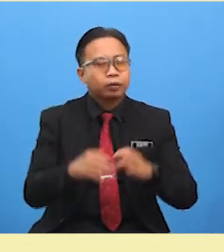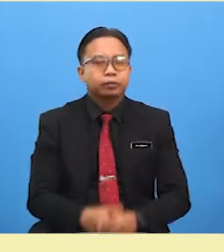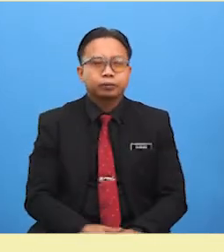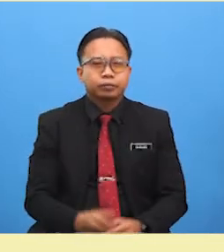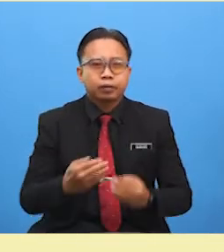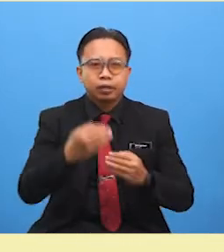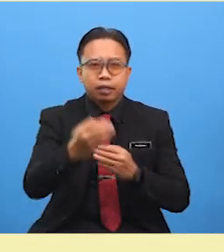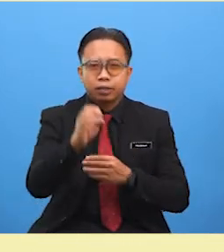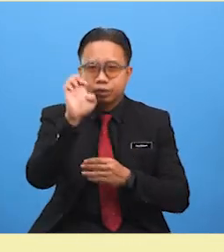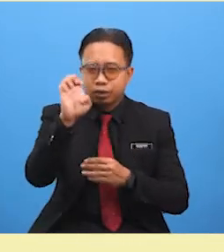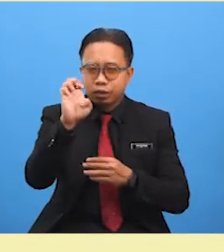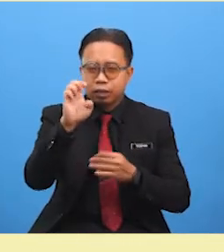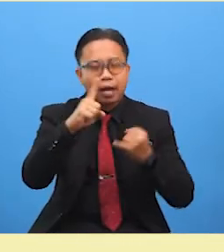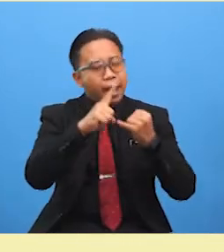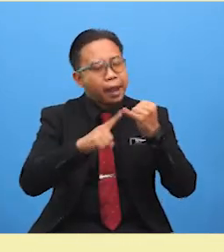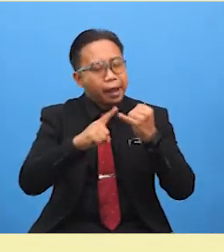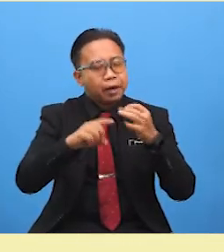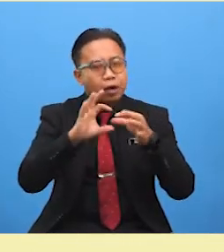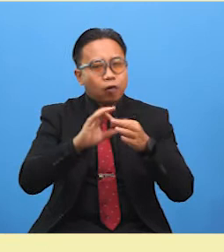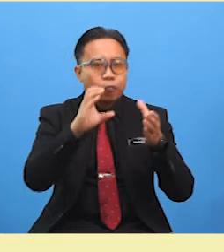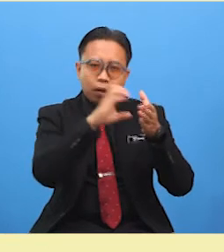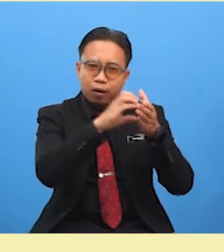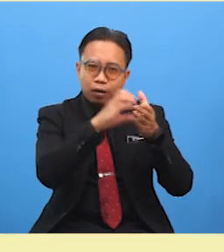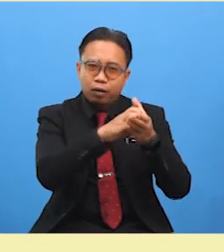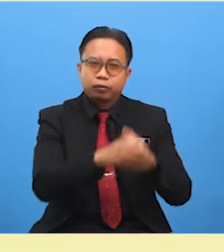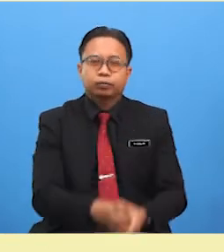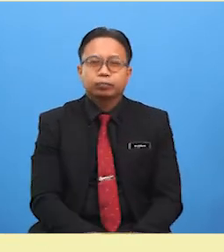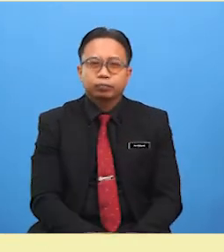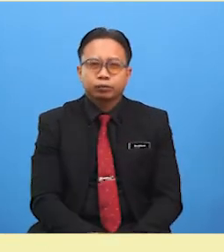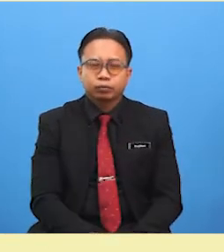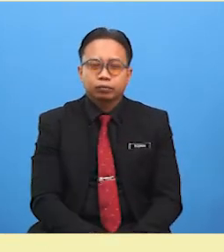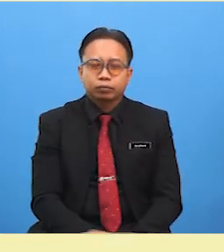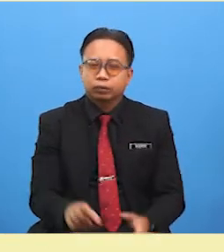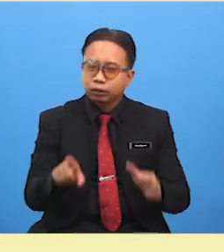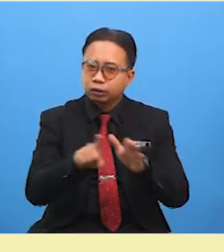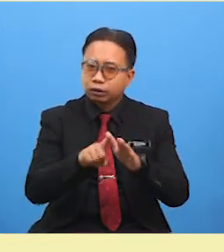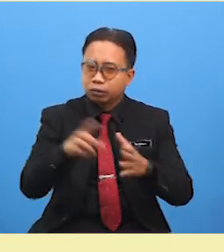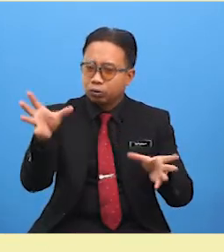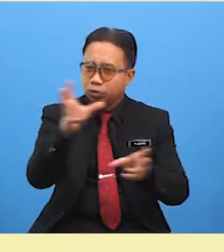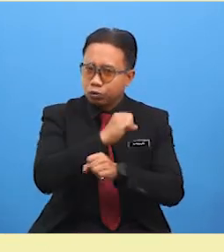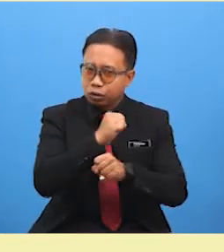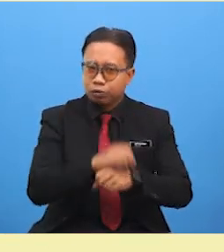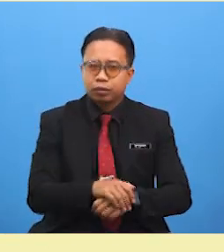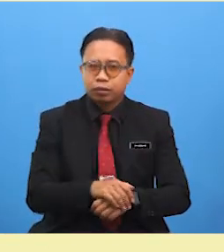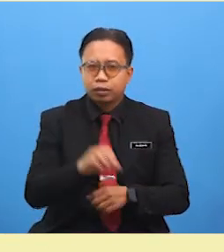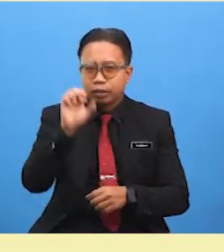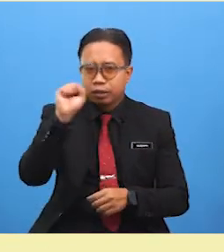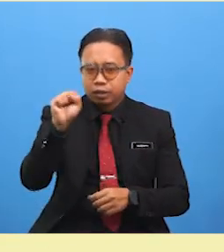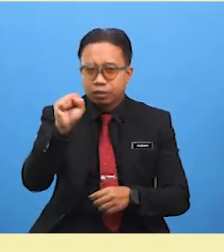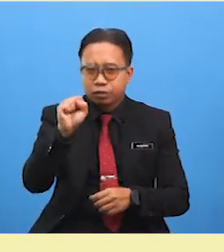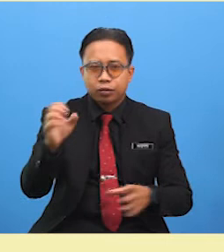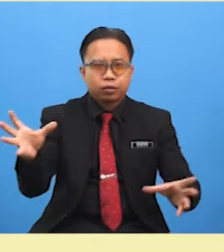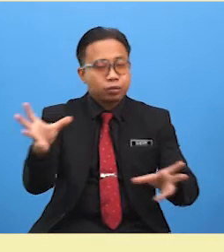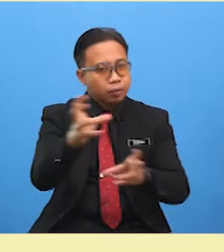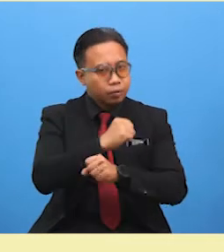next E is the end of a paragraph. It sounds a lot like a conclusion. But lastly, S stands